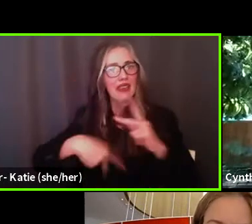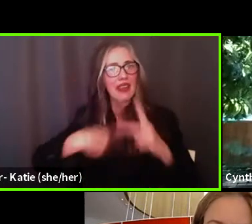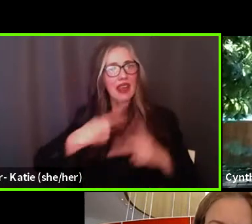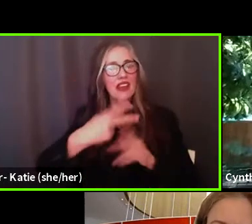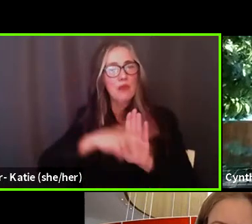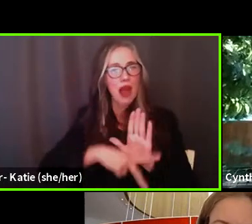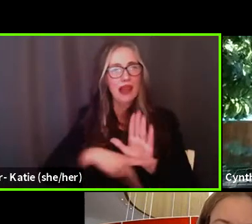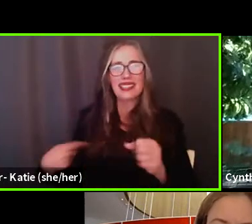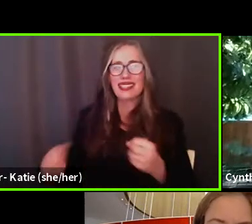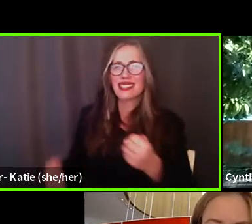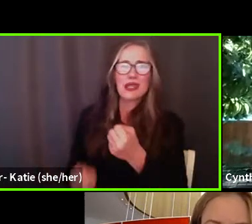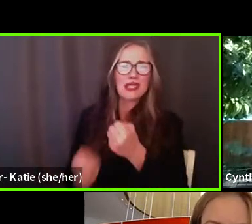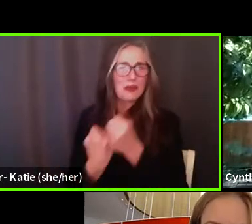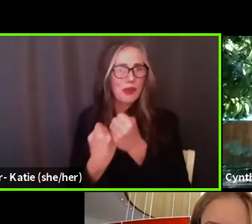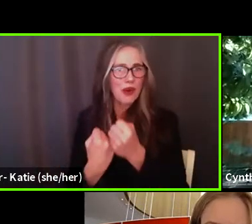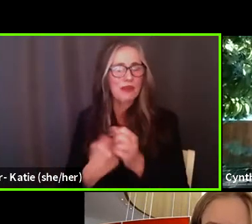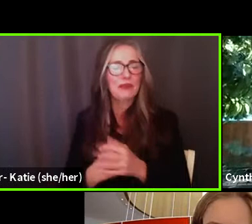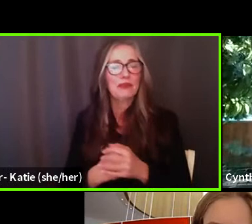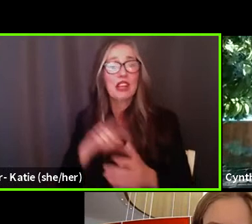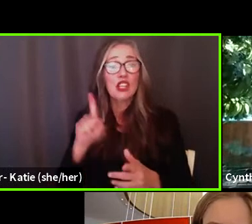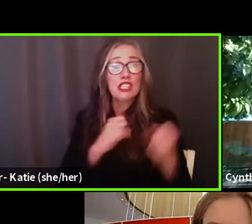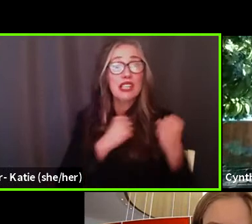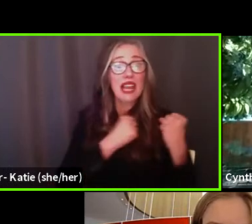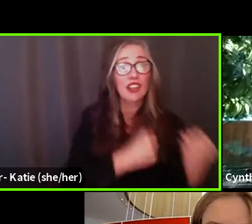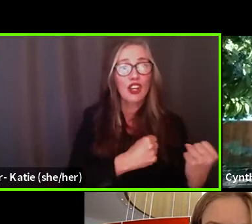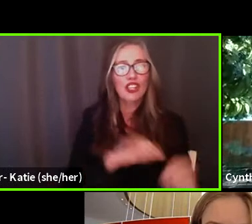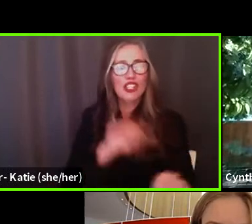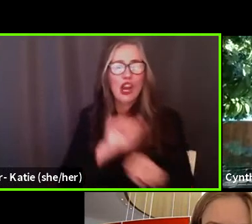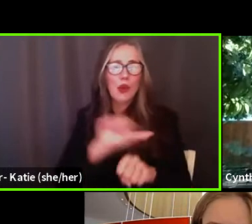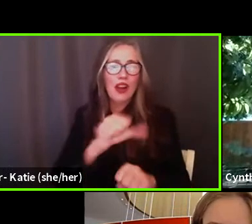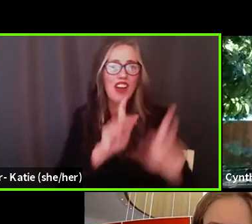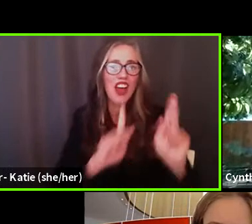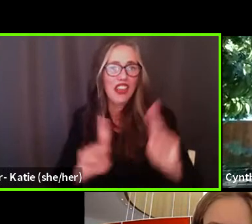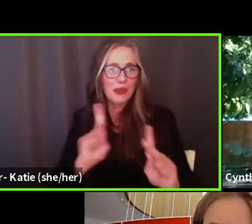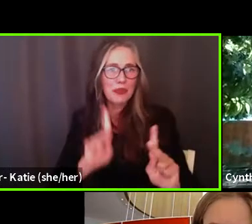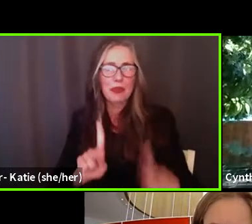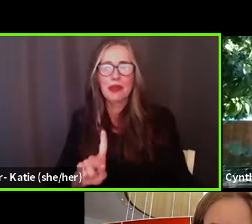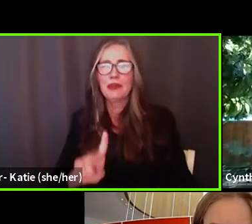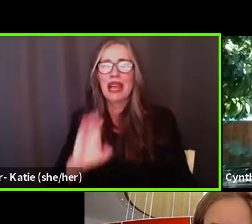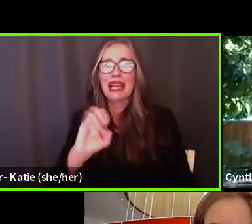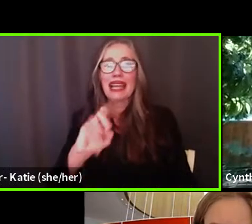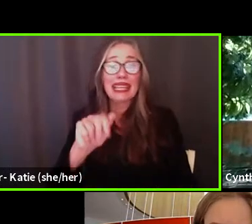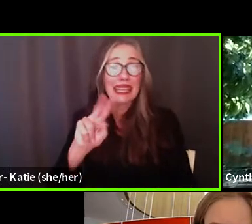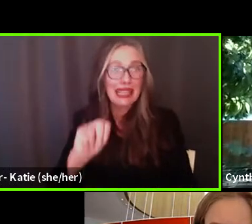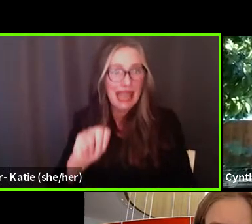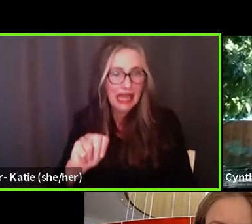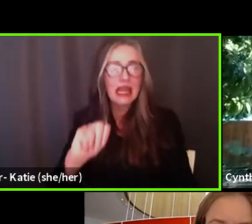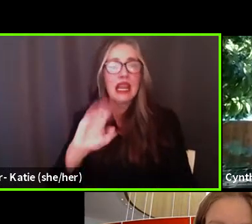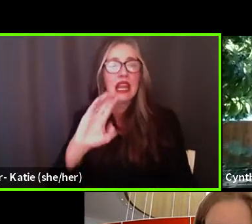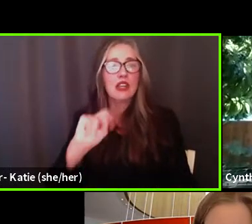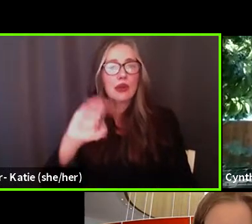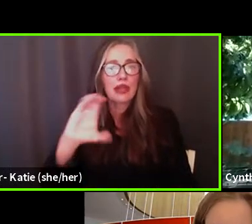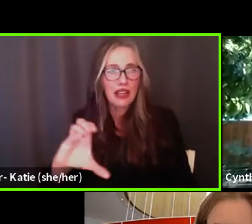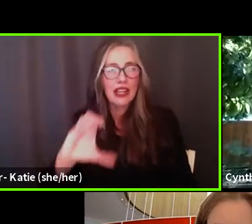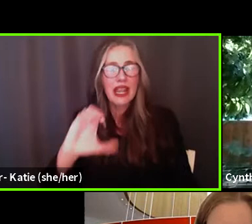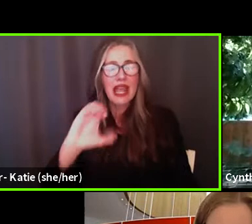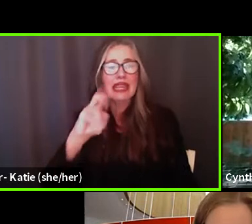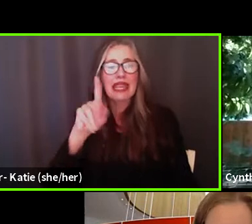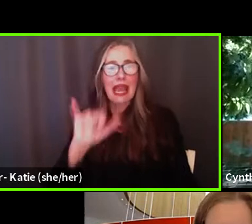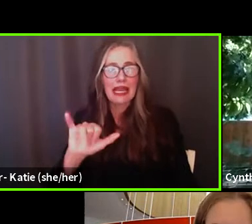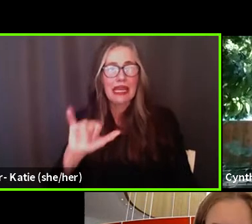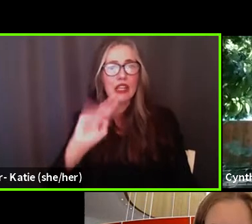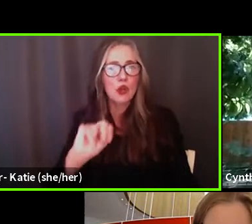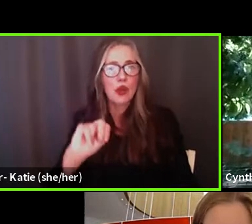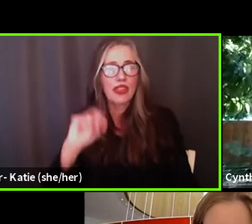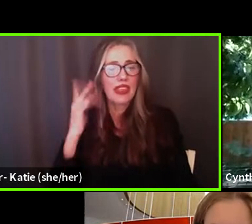champion just as the courage and work of other impacted leaders such as elaine riddick in north carolina kelly dillon in california and wendy